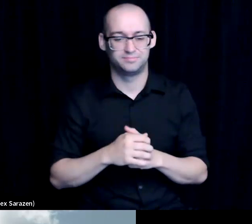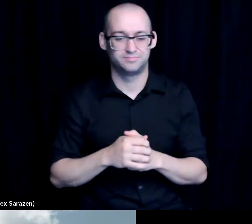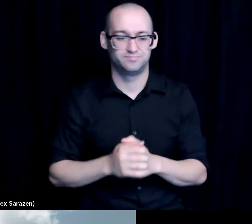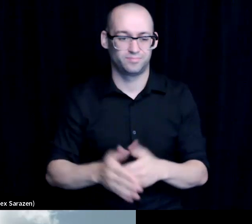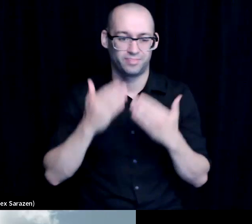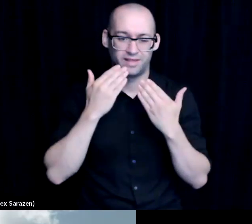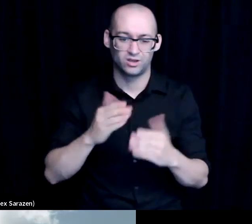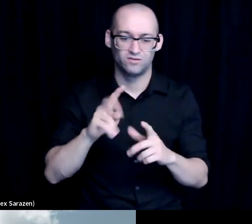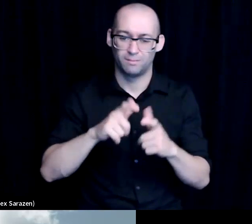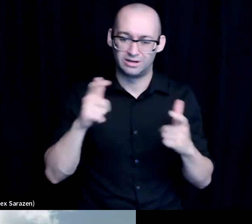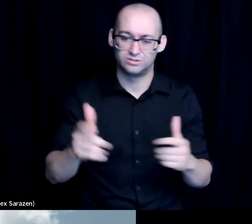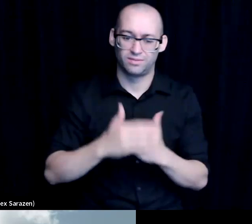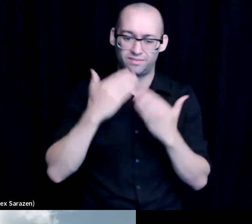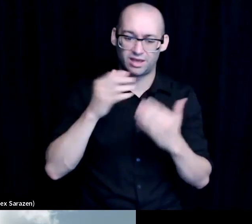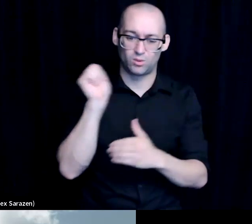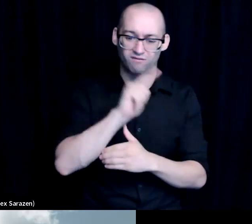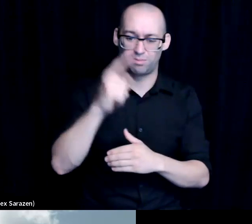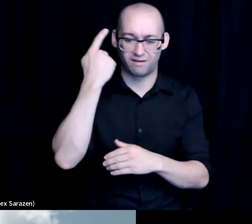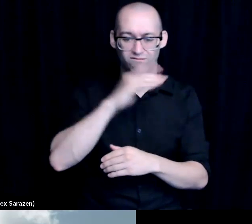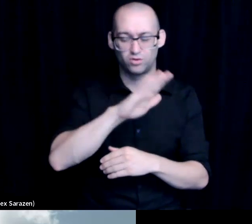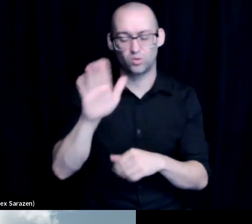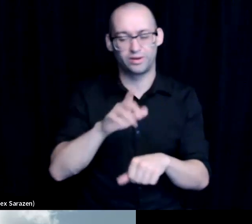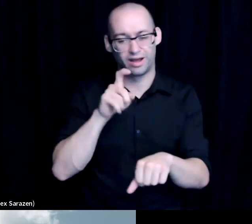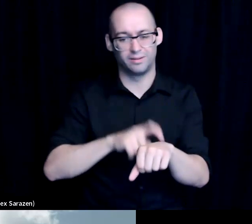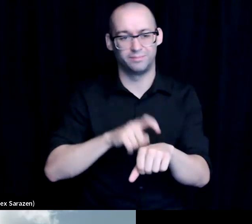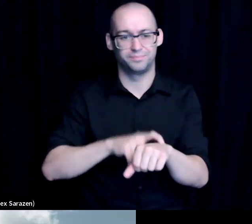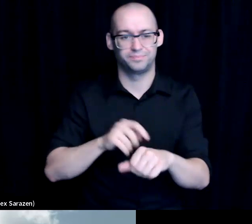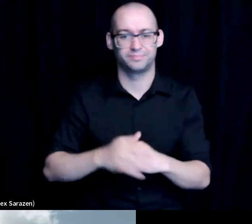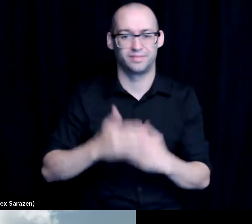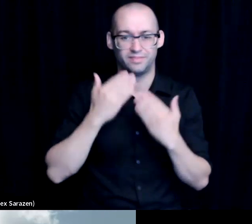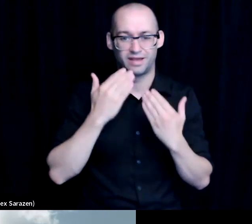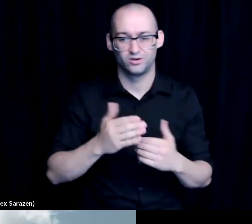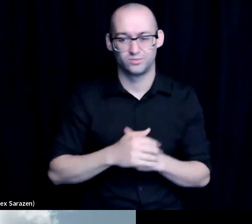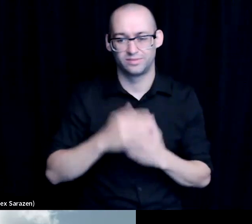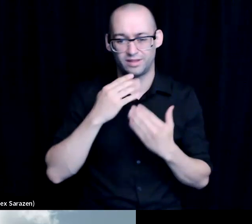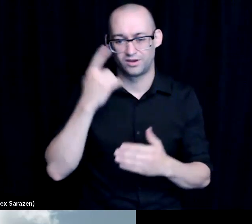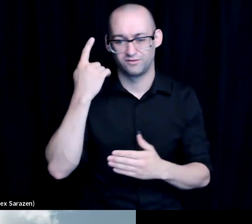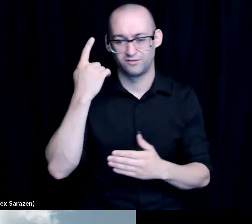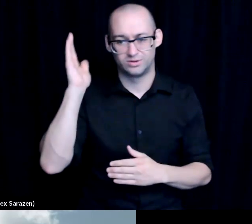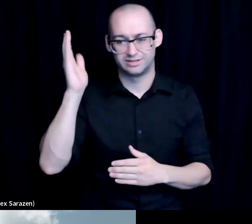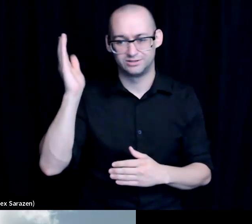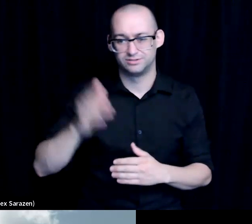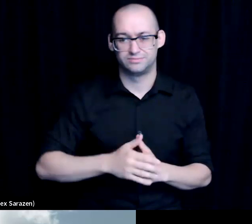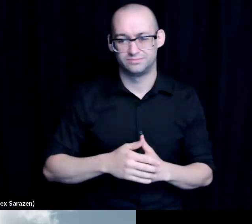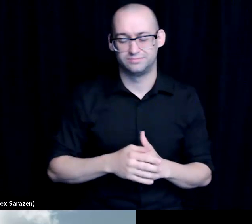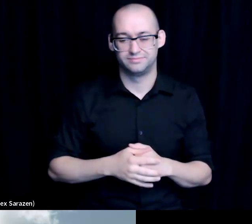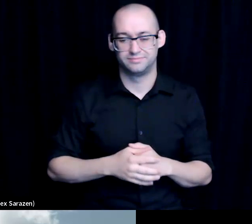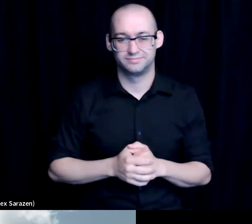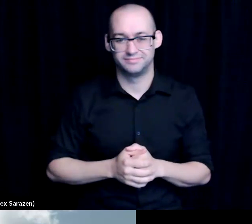Thank you so much. Thank you all for your time. Thank you. Thank you for the great presentations. Thanks. Thank you.